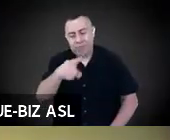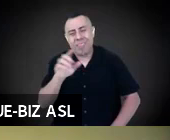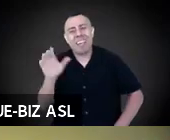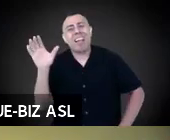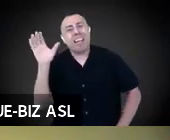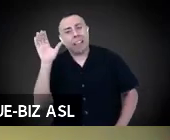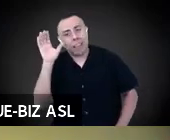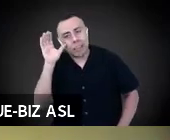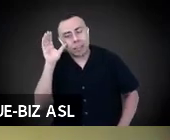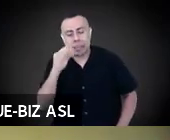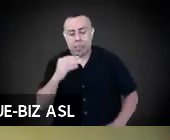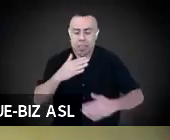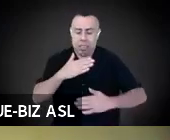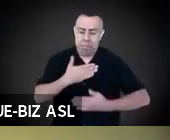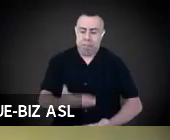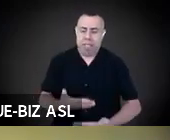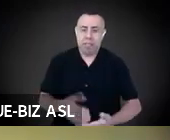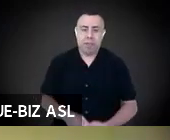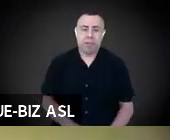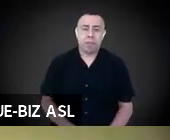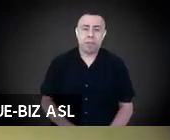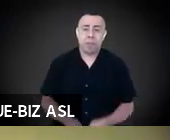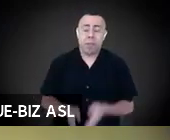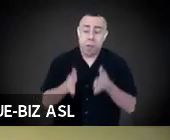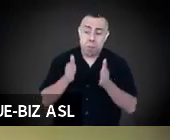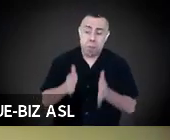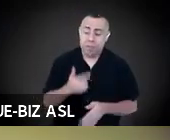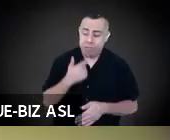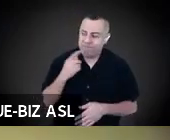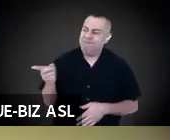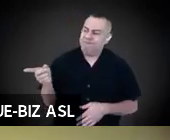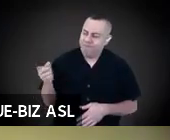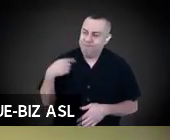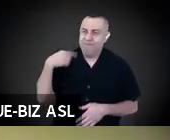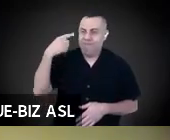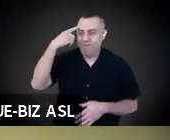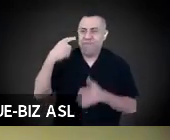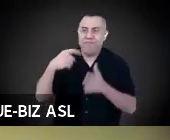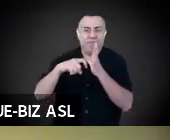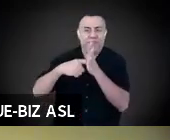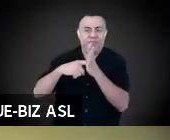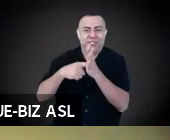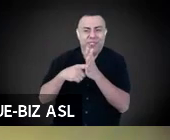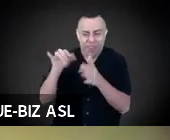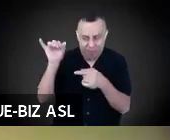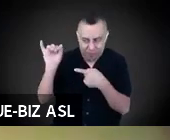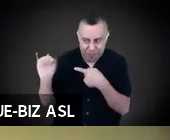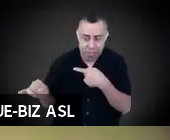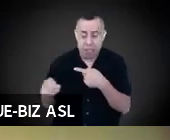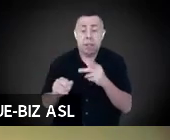of the healing, is actually getting people who have been in this situation and listening to them,